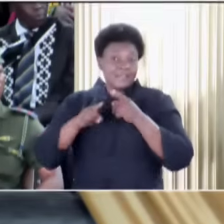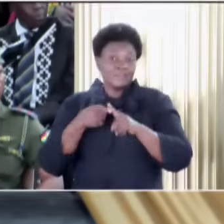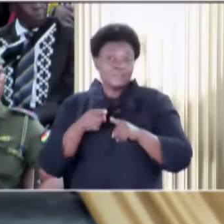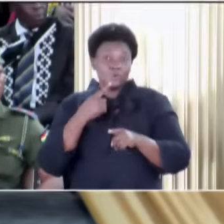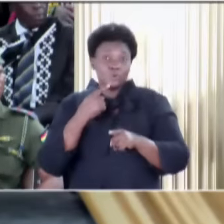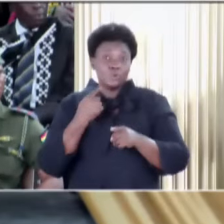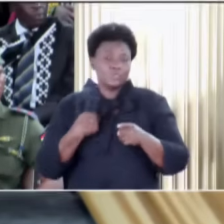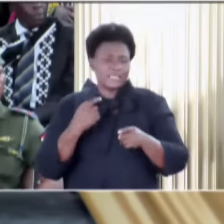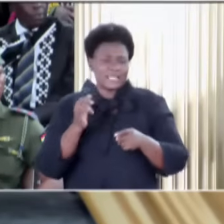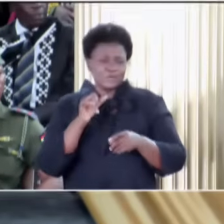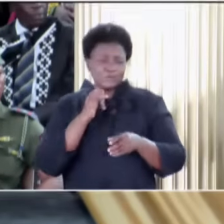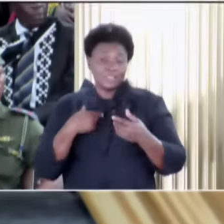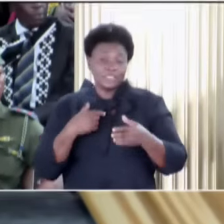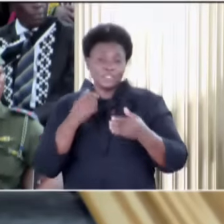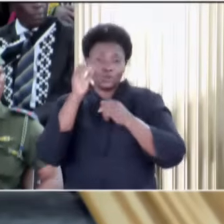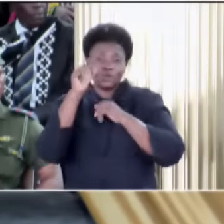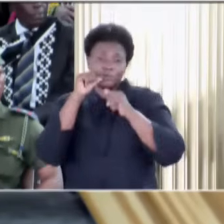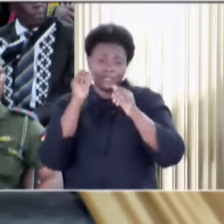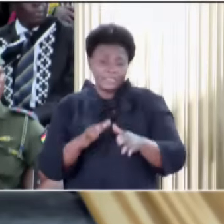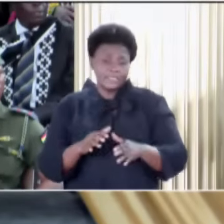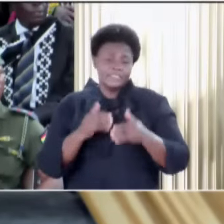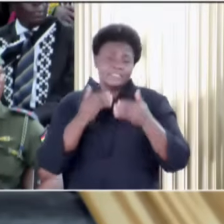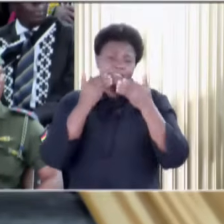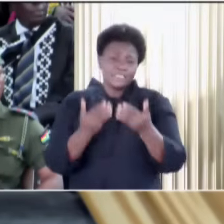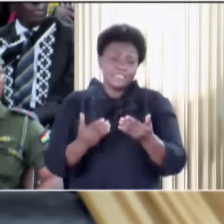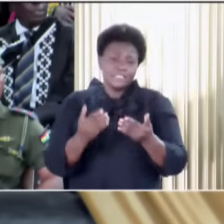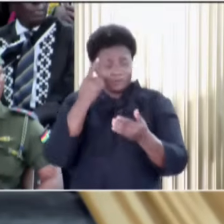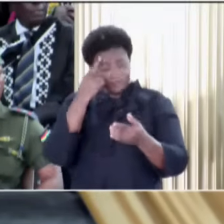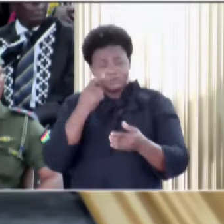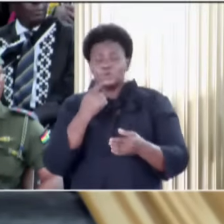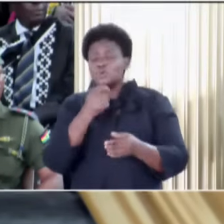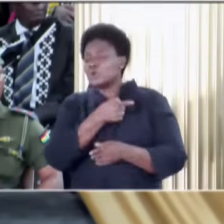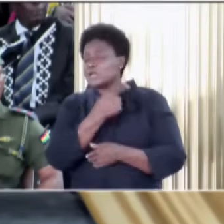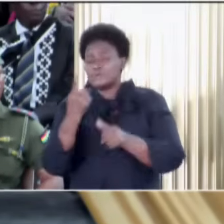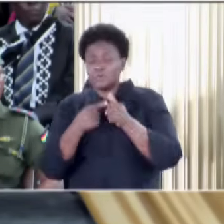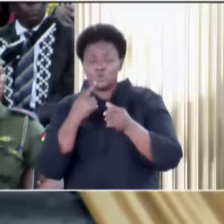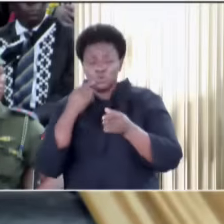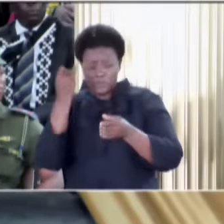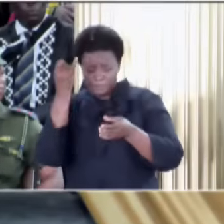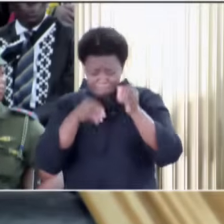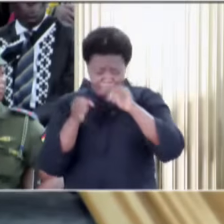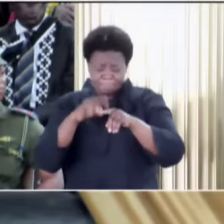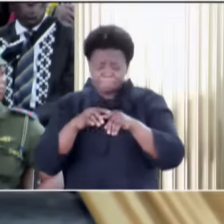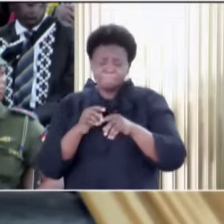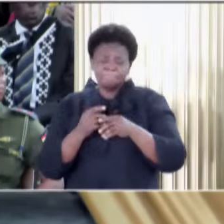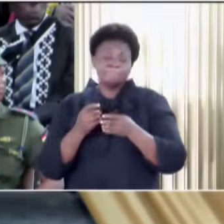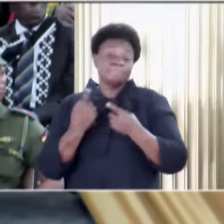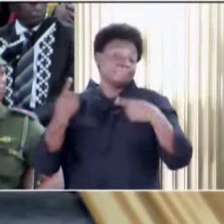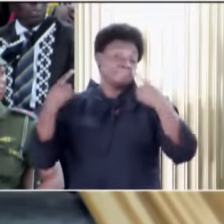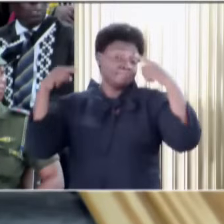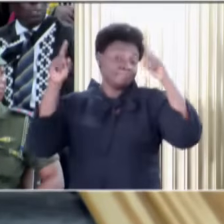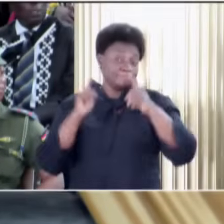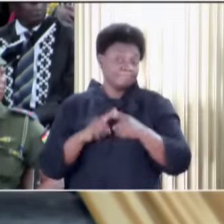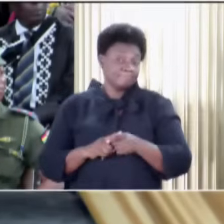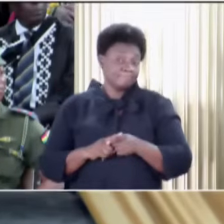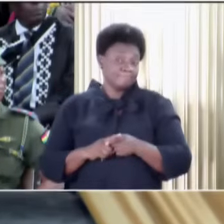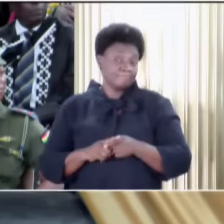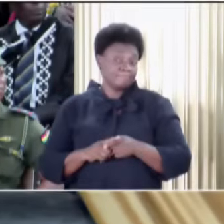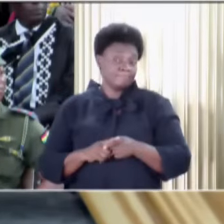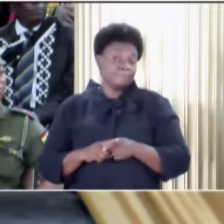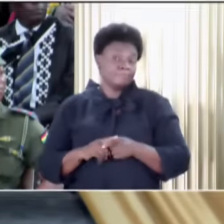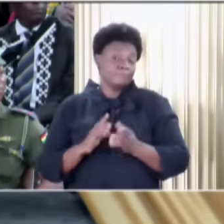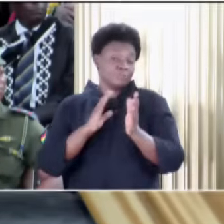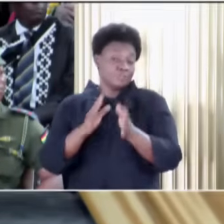no other. May God bless you. Thank you to Gamsu and everyone who has contributed to this journey. Let me leave us with a piece of